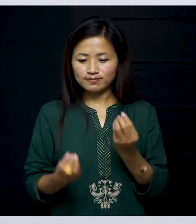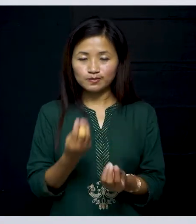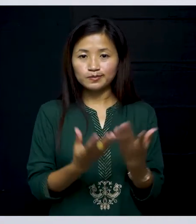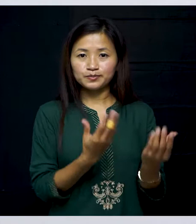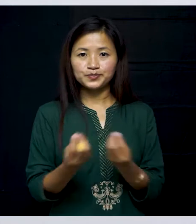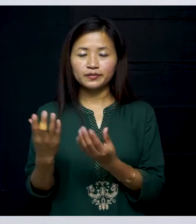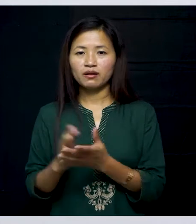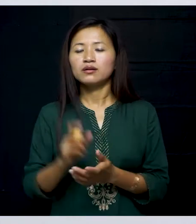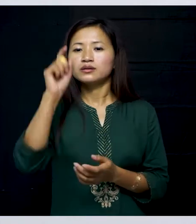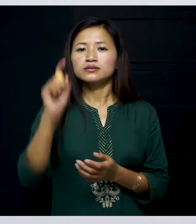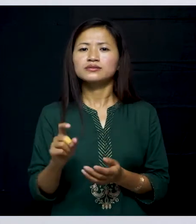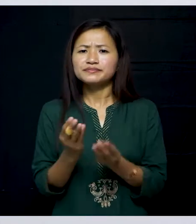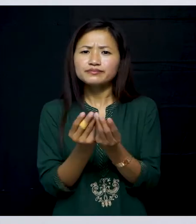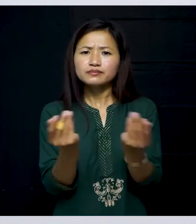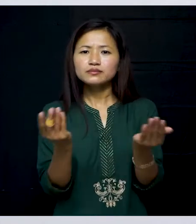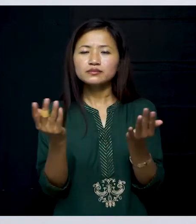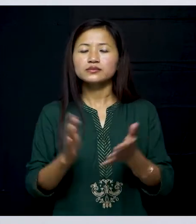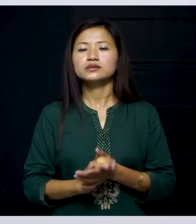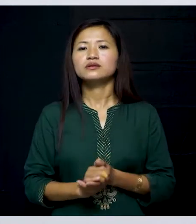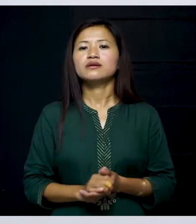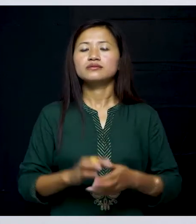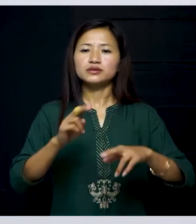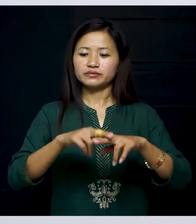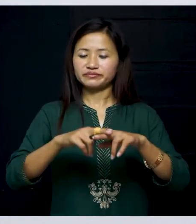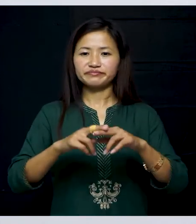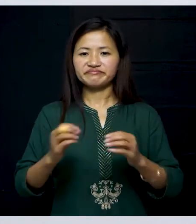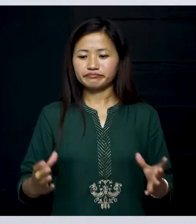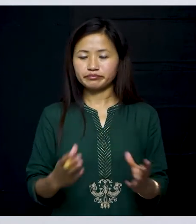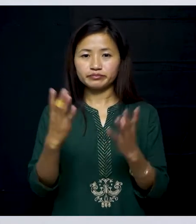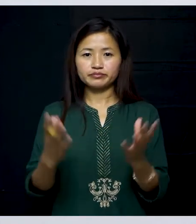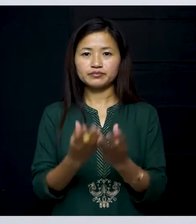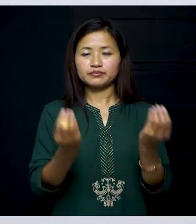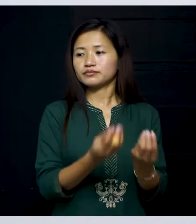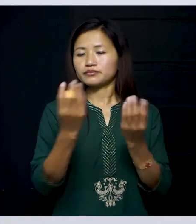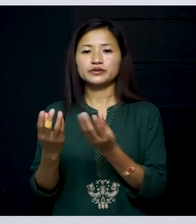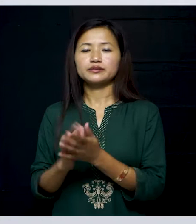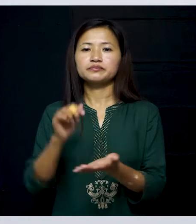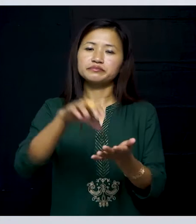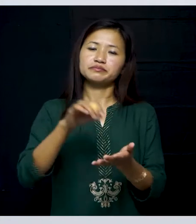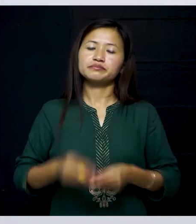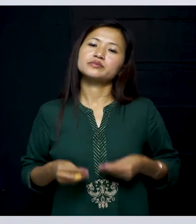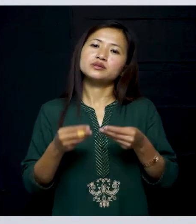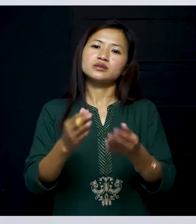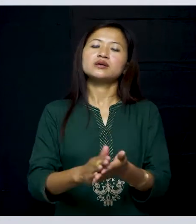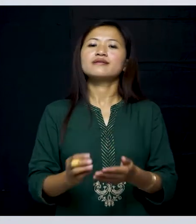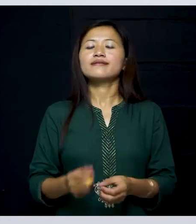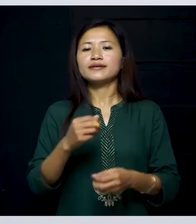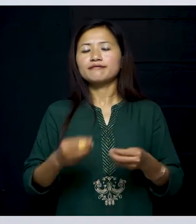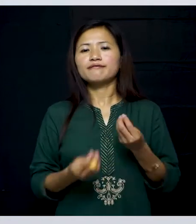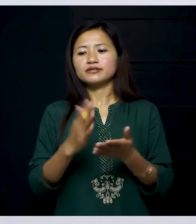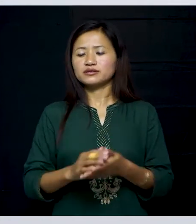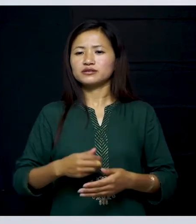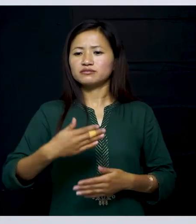required materials, without heat, fire cannot be produced. And so the point at which fire is generated